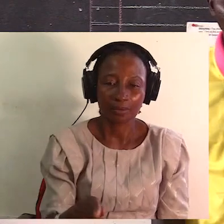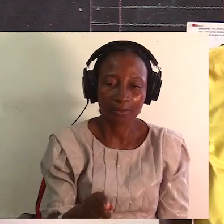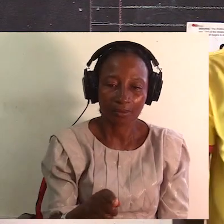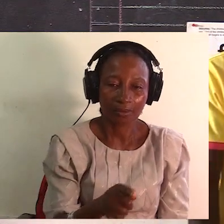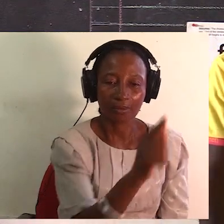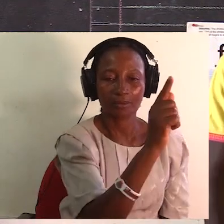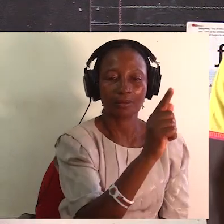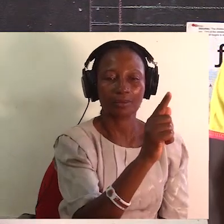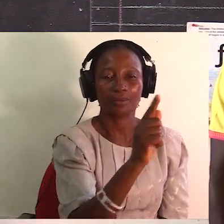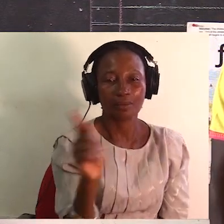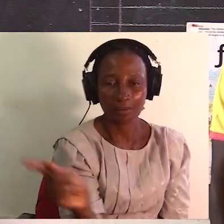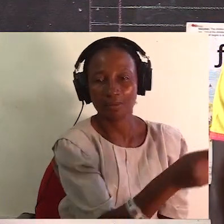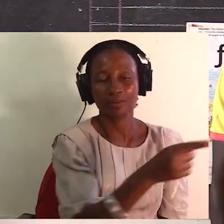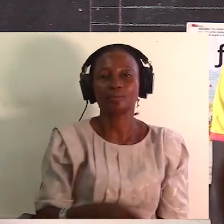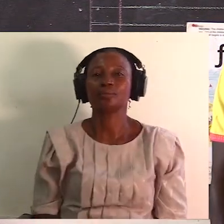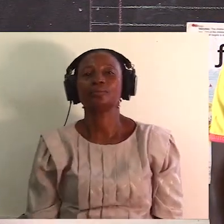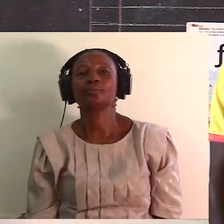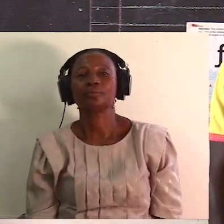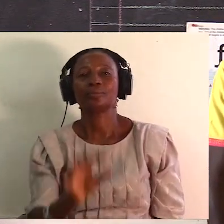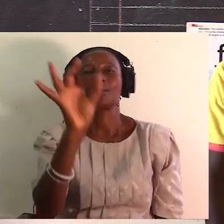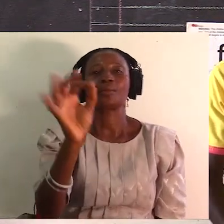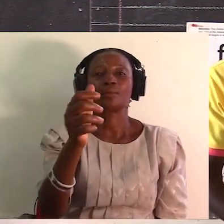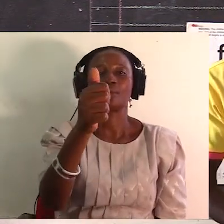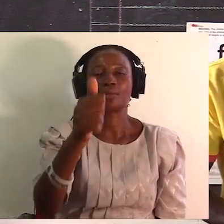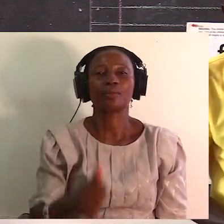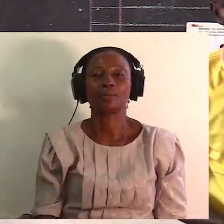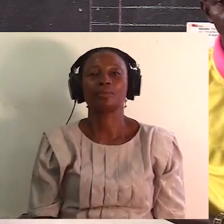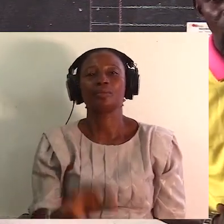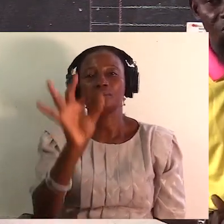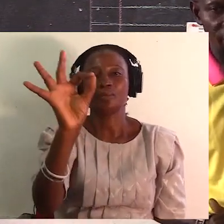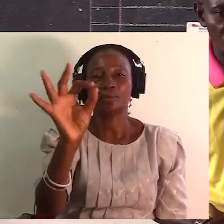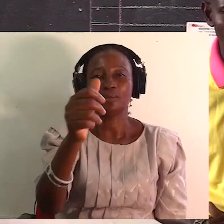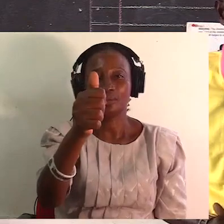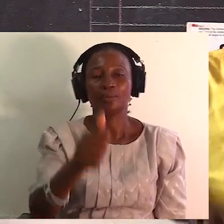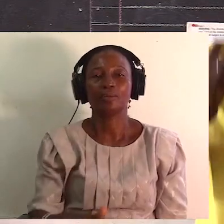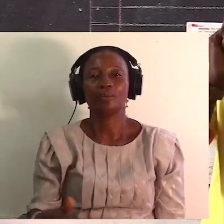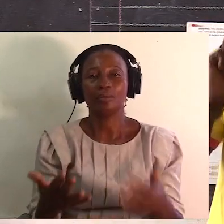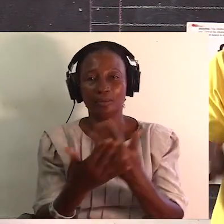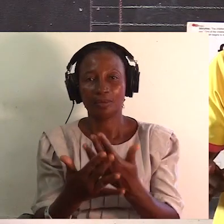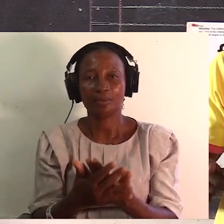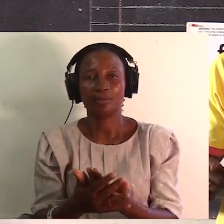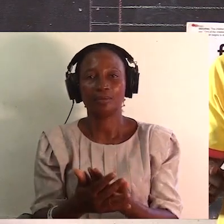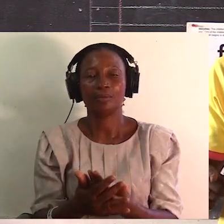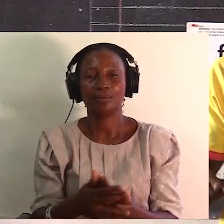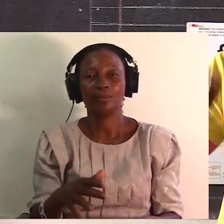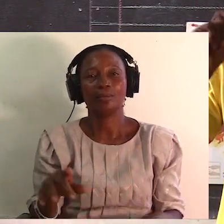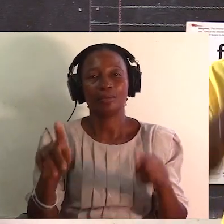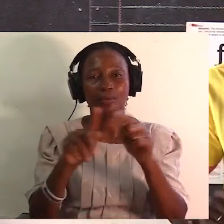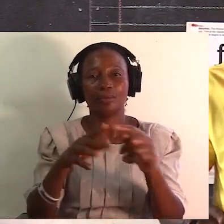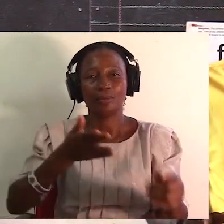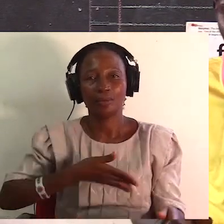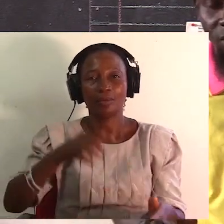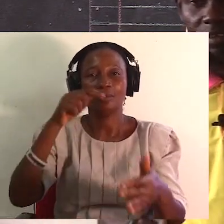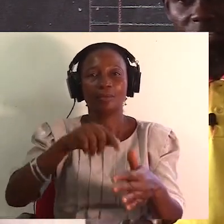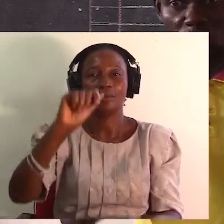Curly down, curve, and across. Very good. Very good. Are you ready to